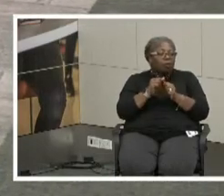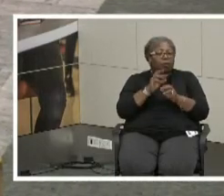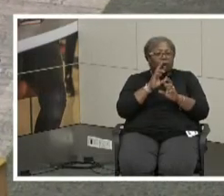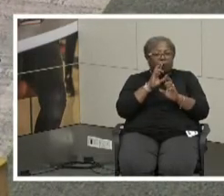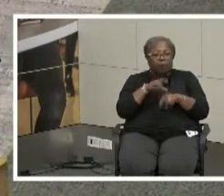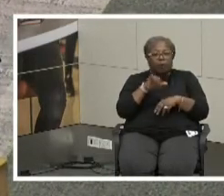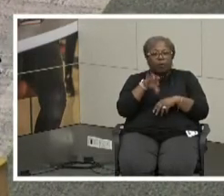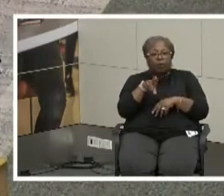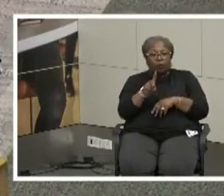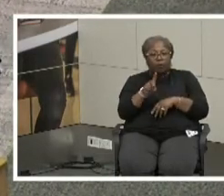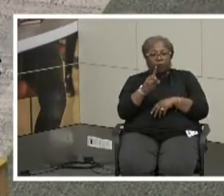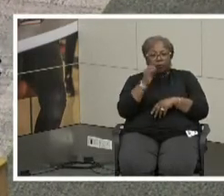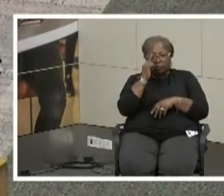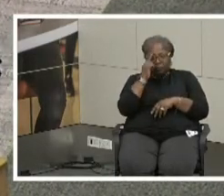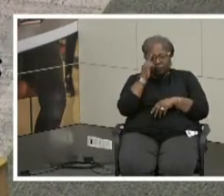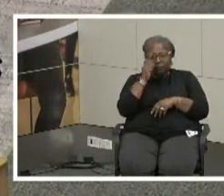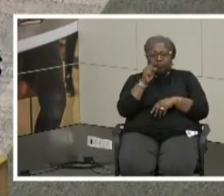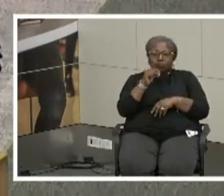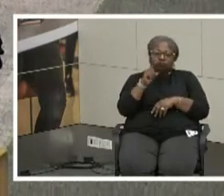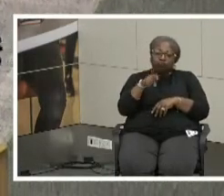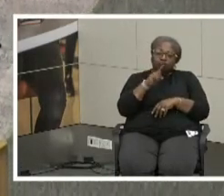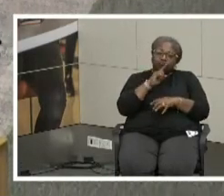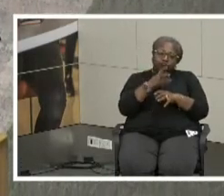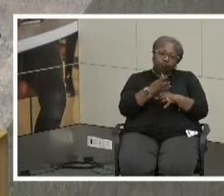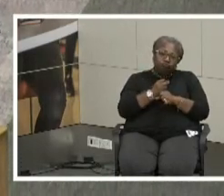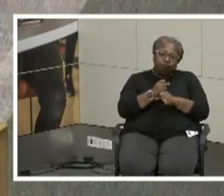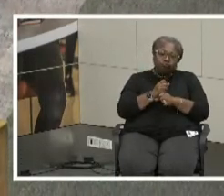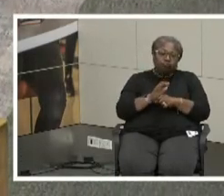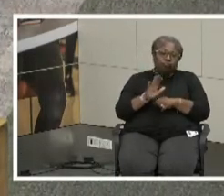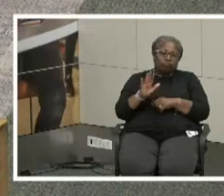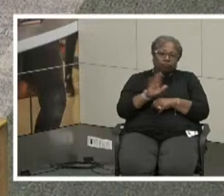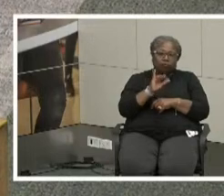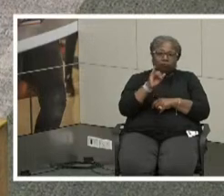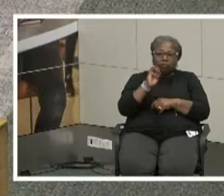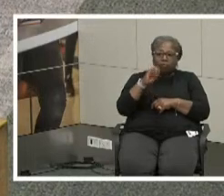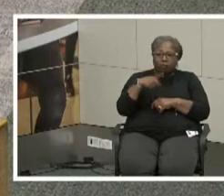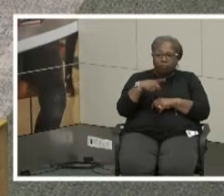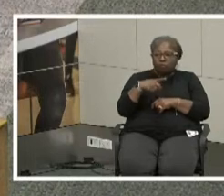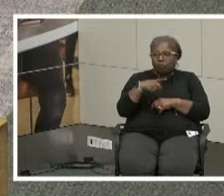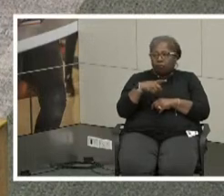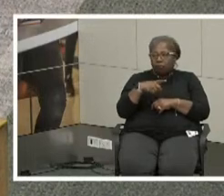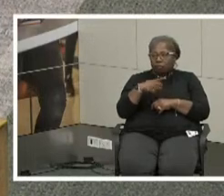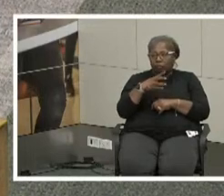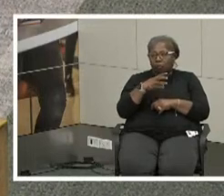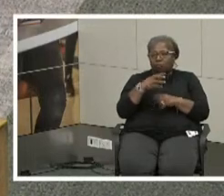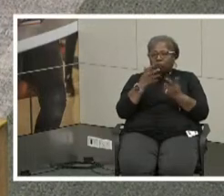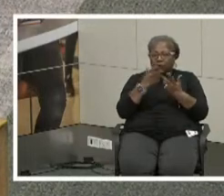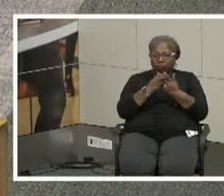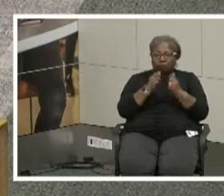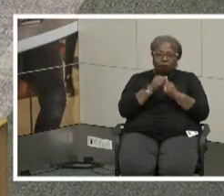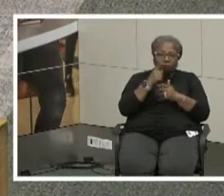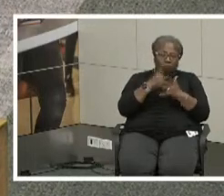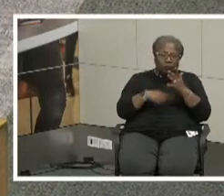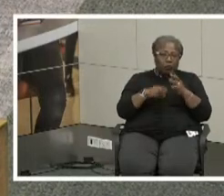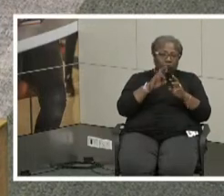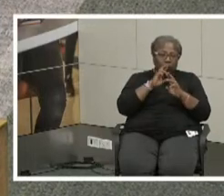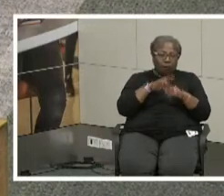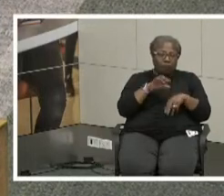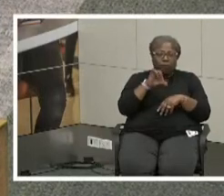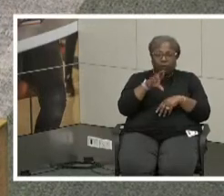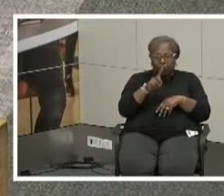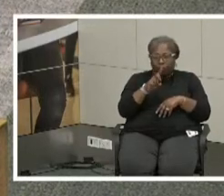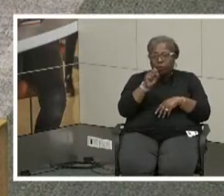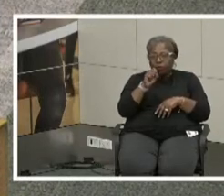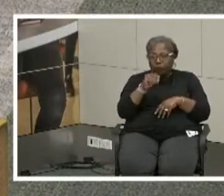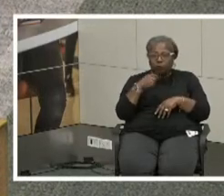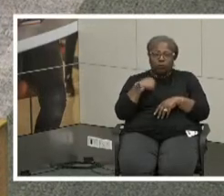card um so they're they should be receiving their IEP progress report in alignment with the report card